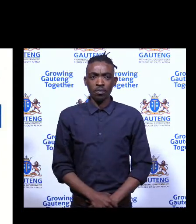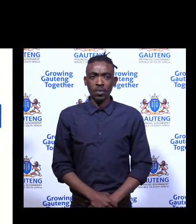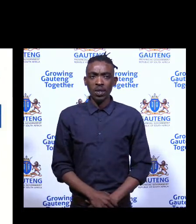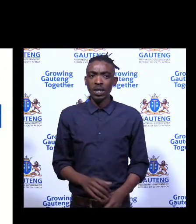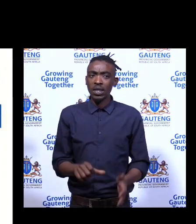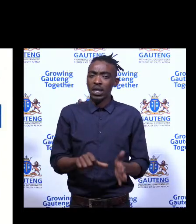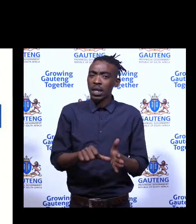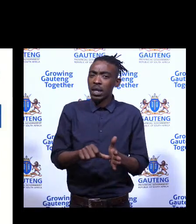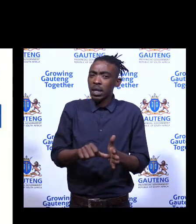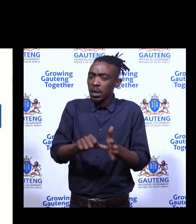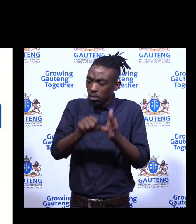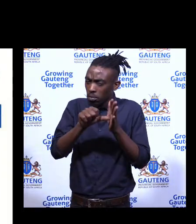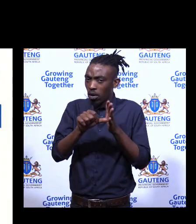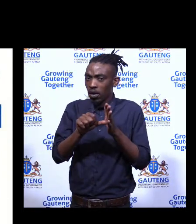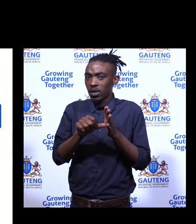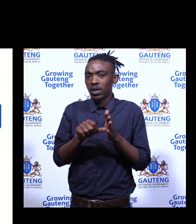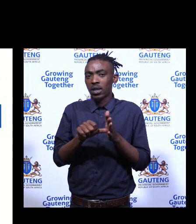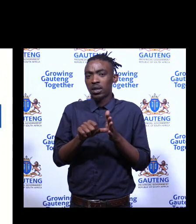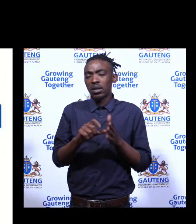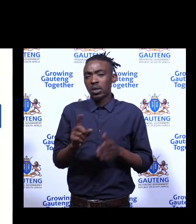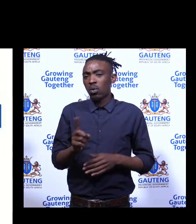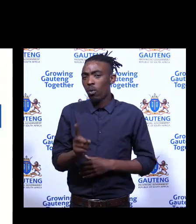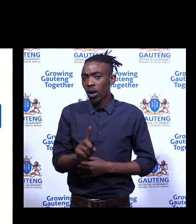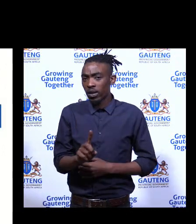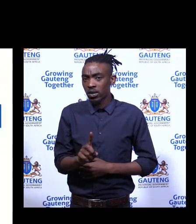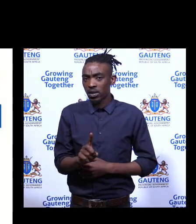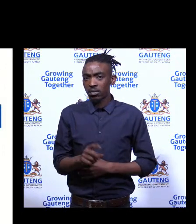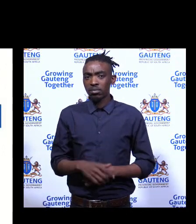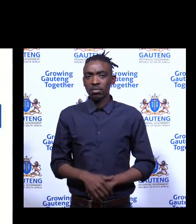important aspect is that we need to